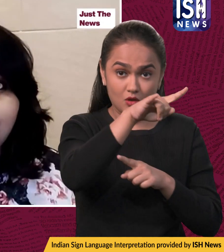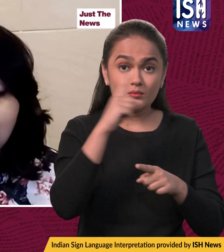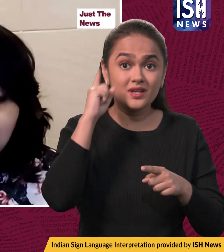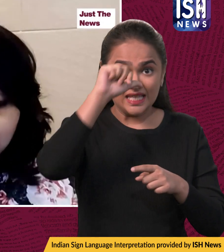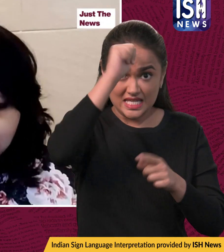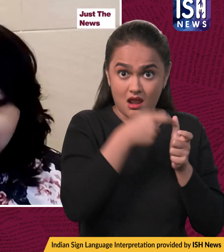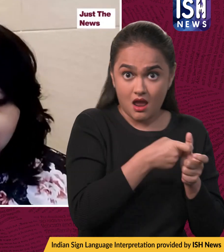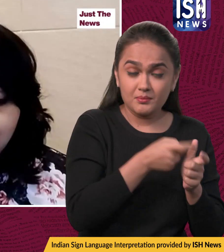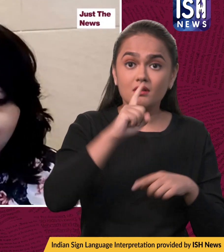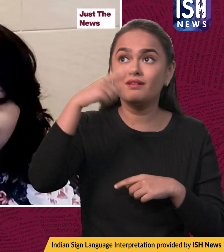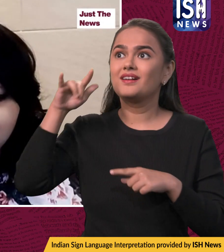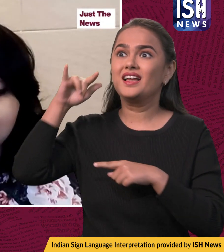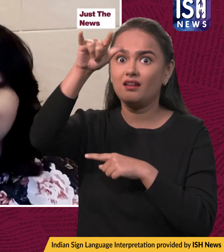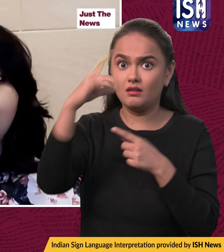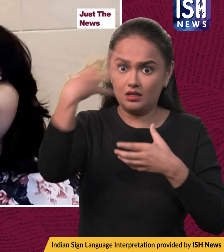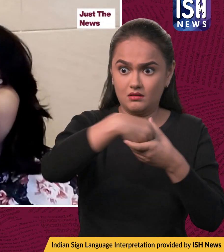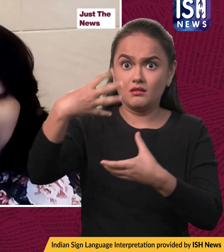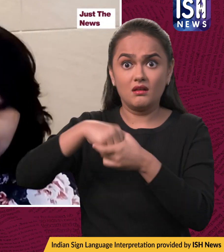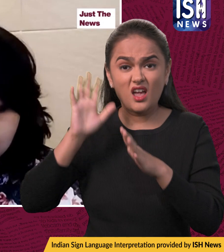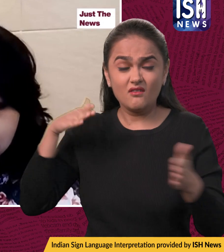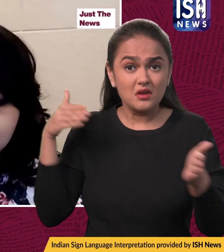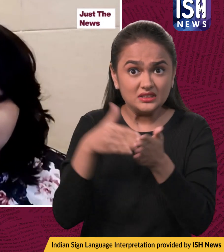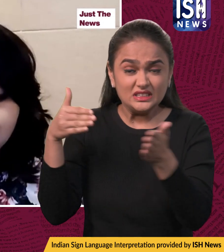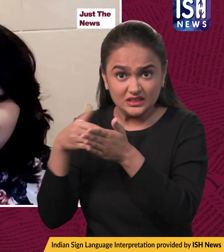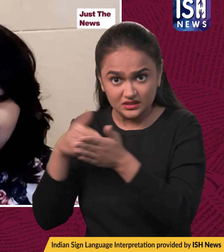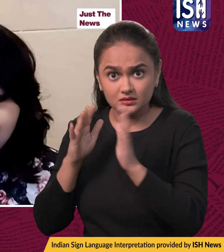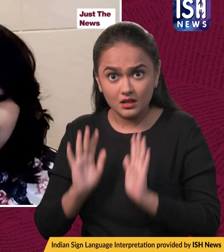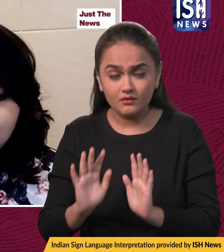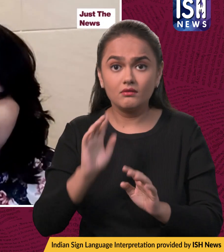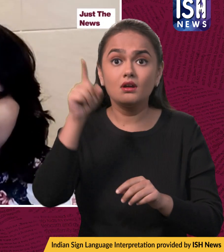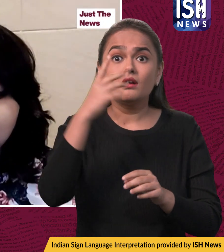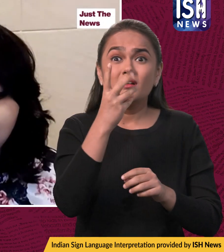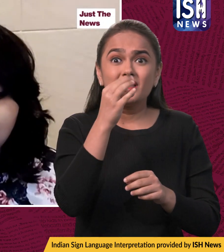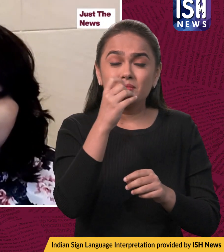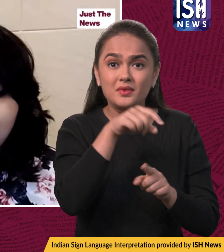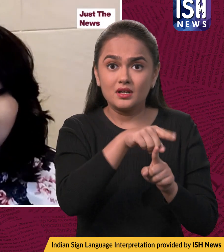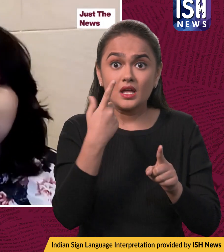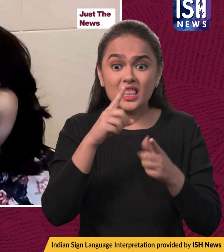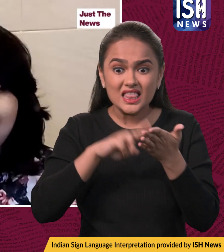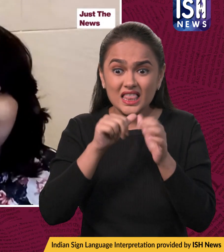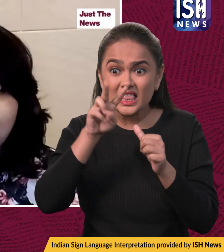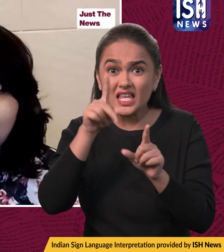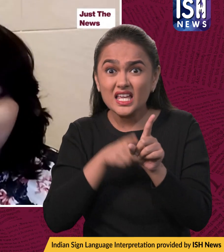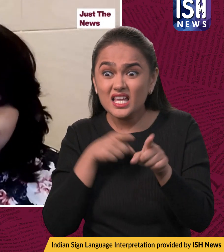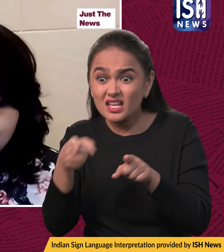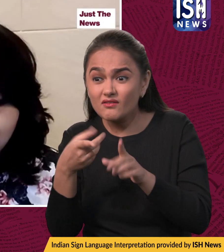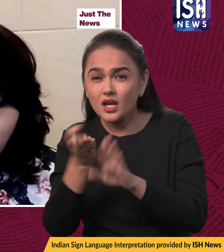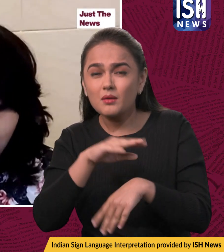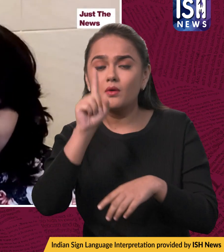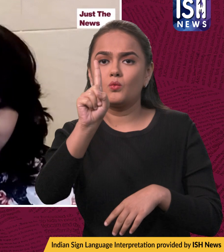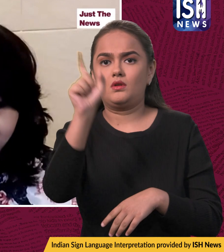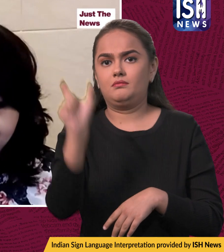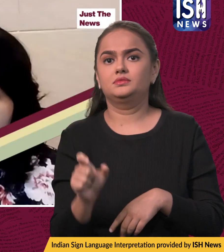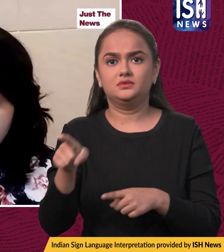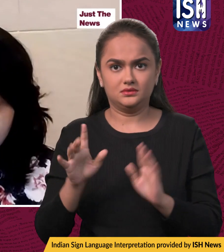Indian Army and the Indian Air Force were involved in accidents during the period, while the number from the Navy was